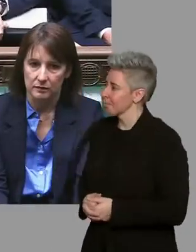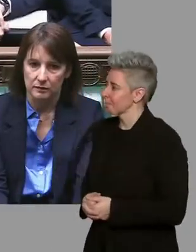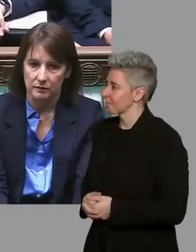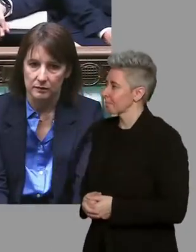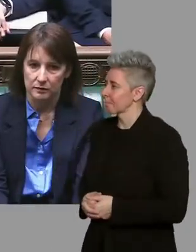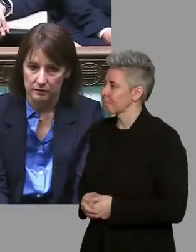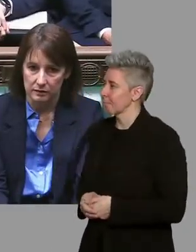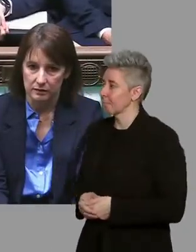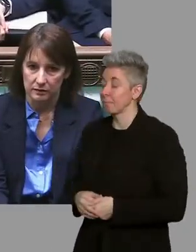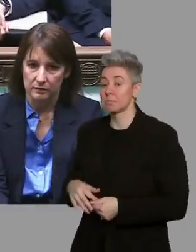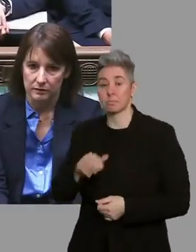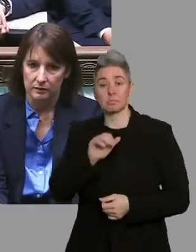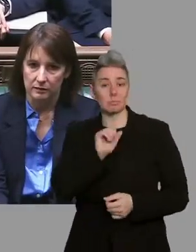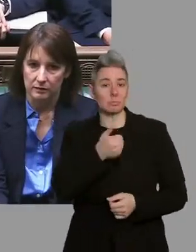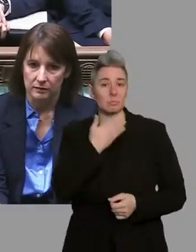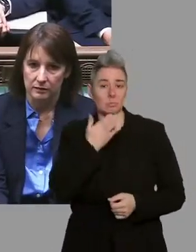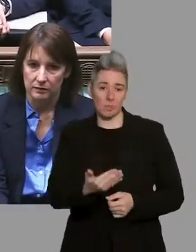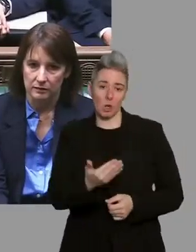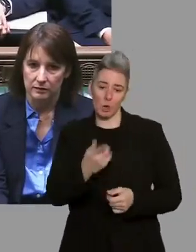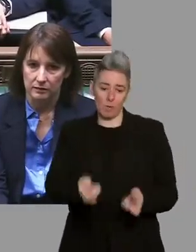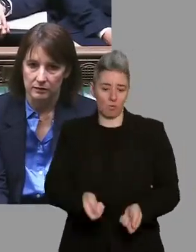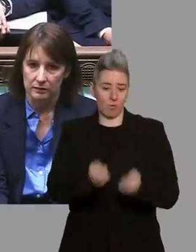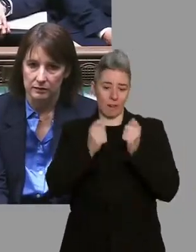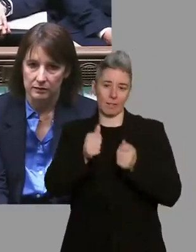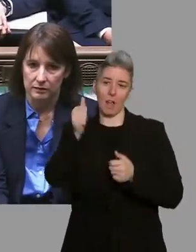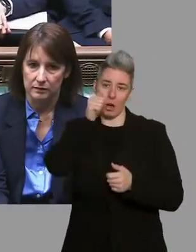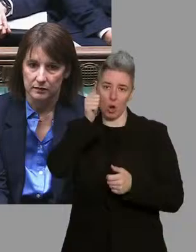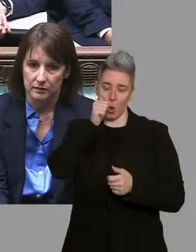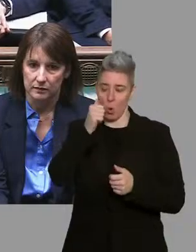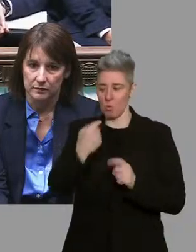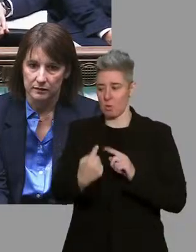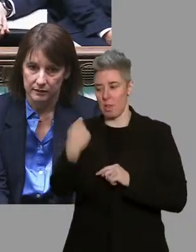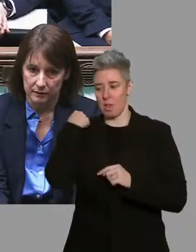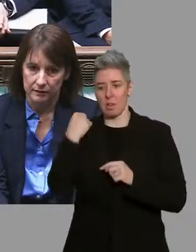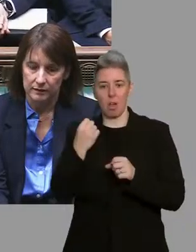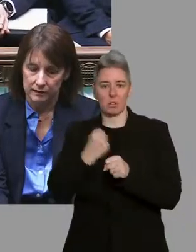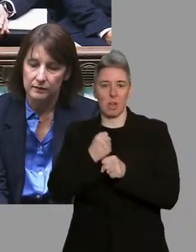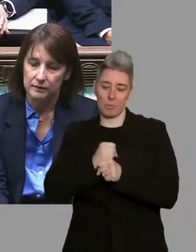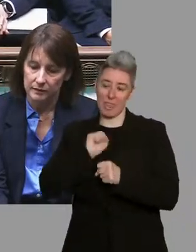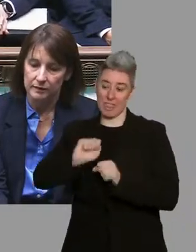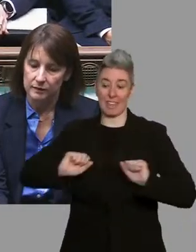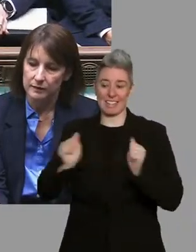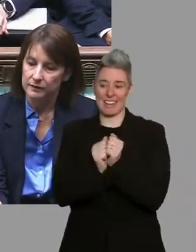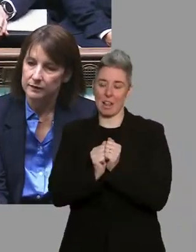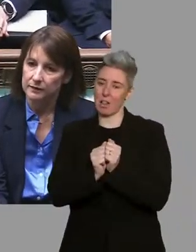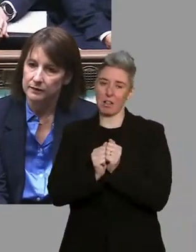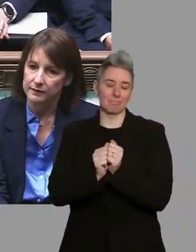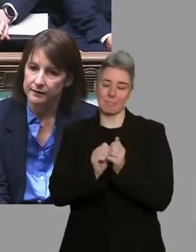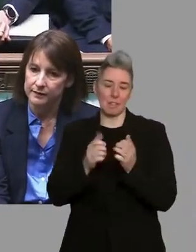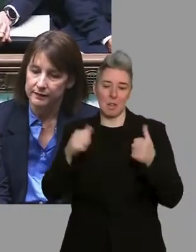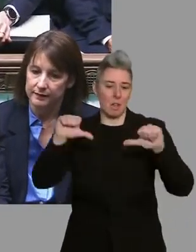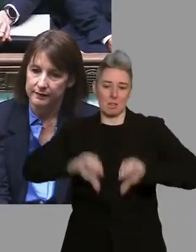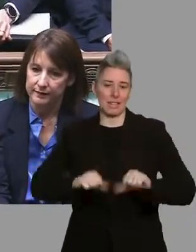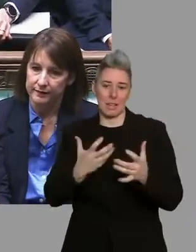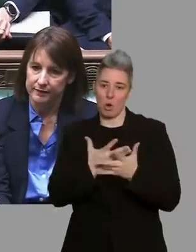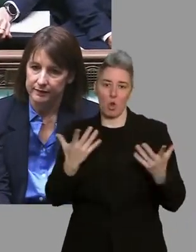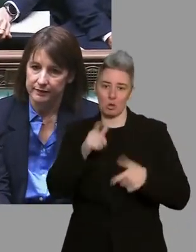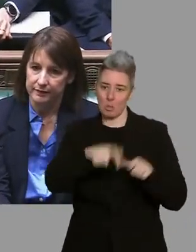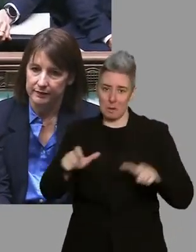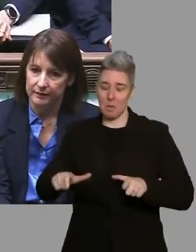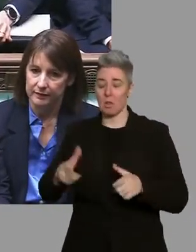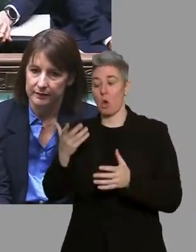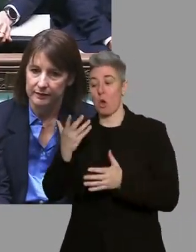the deal of the last government, and we, of course, are resetting and strengthening that relationship on the economy, on energy,